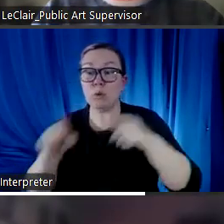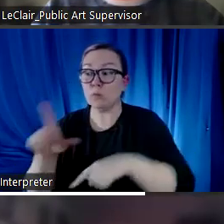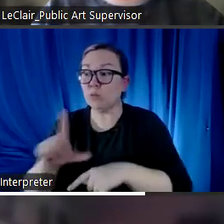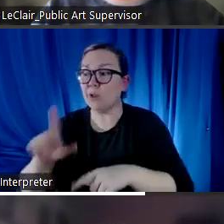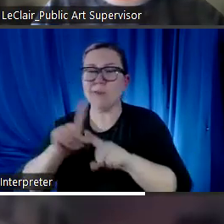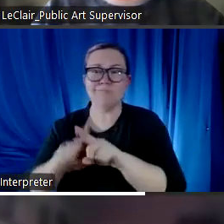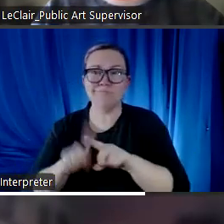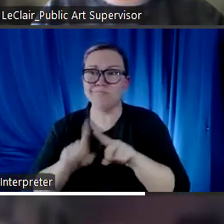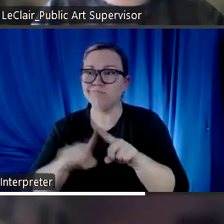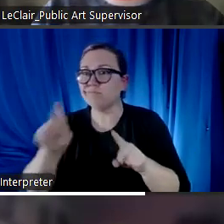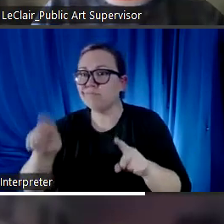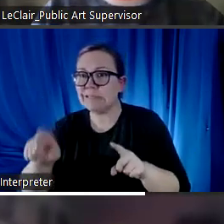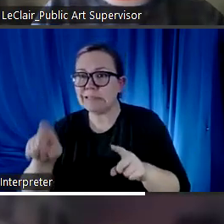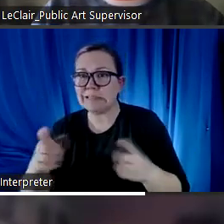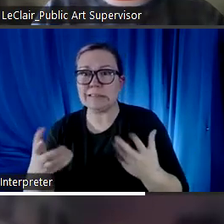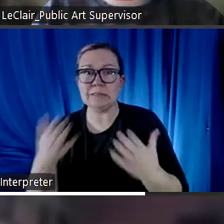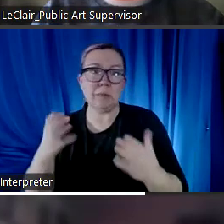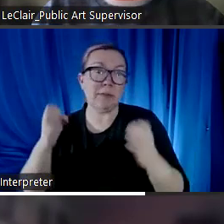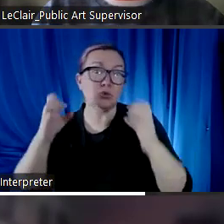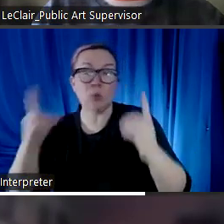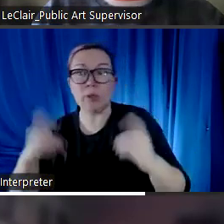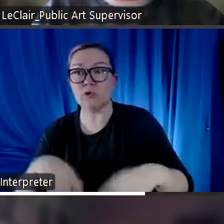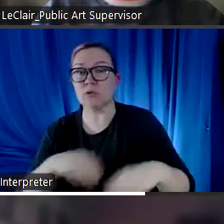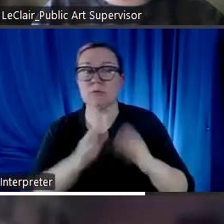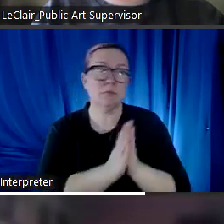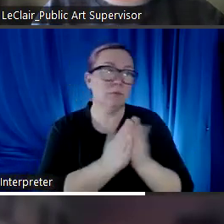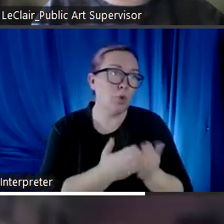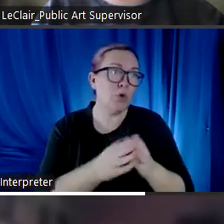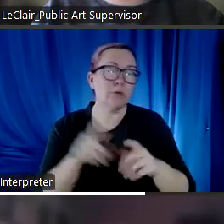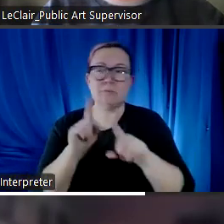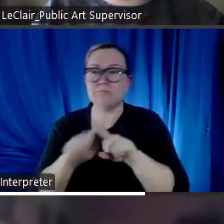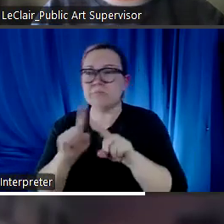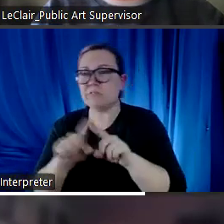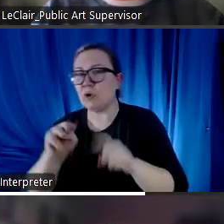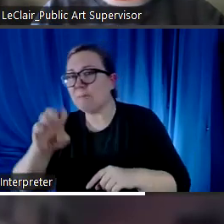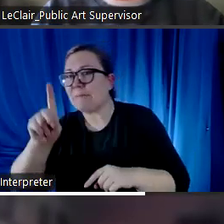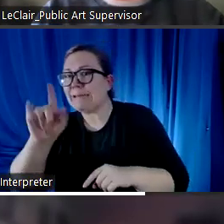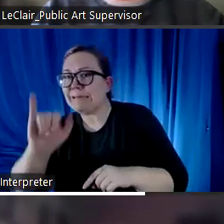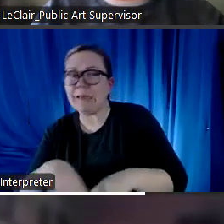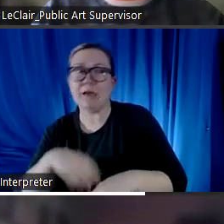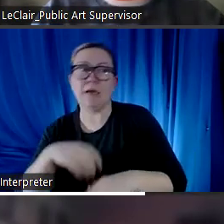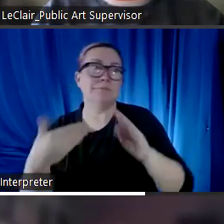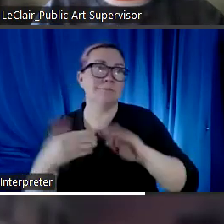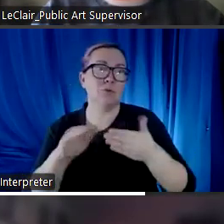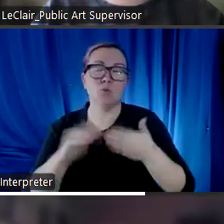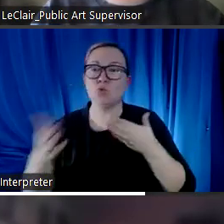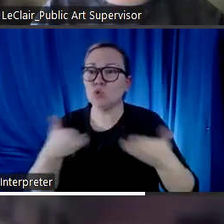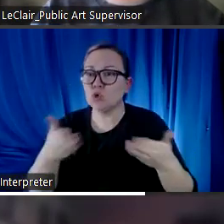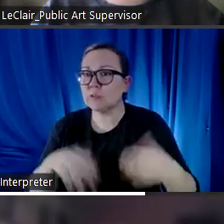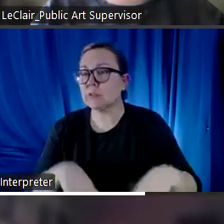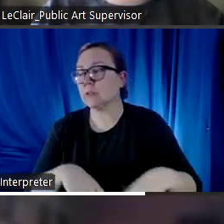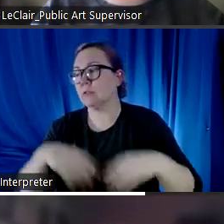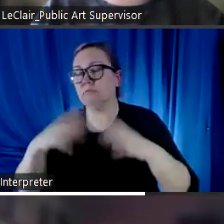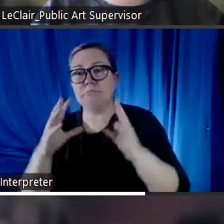needs, whether it be education or books or different media or community services or meetings.